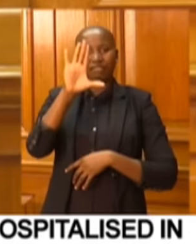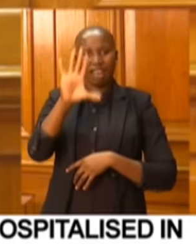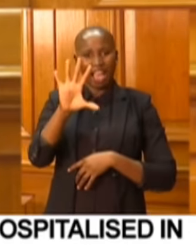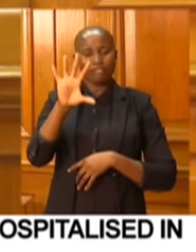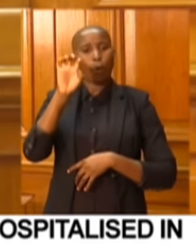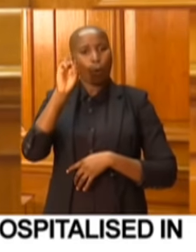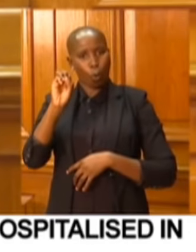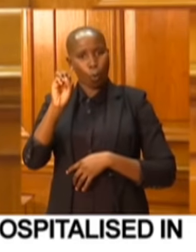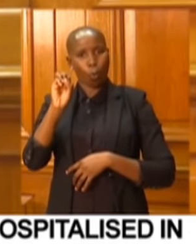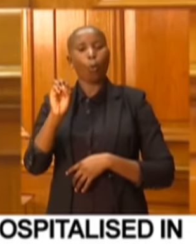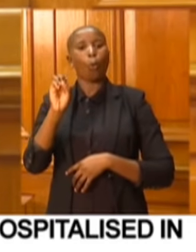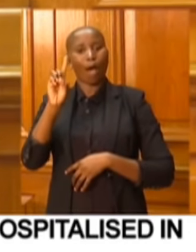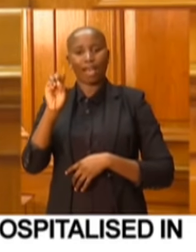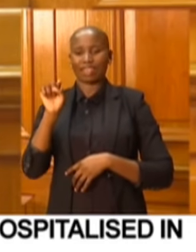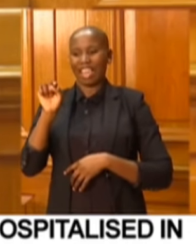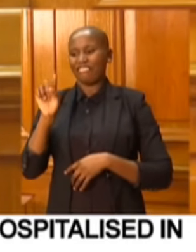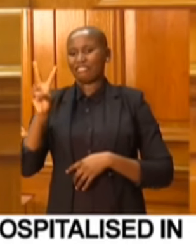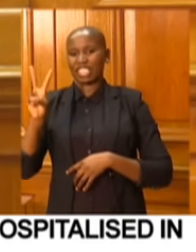501v2.